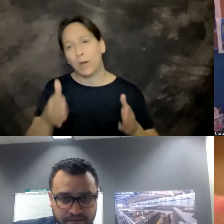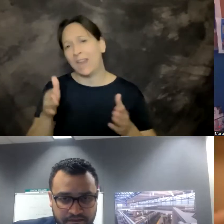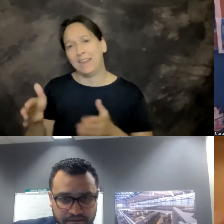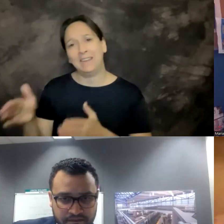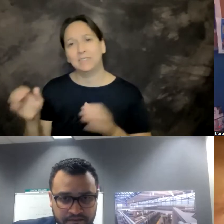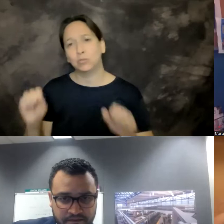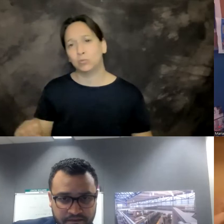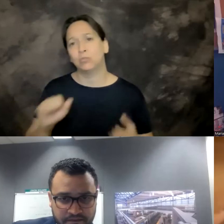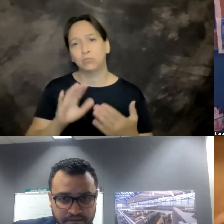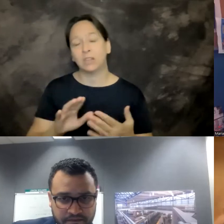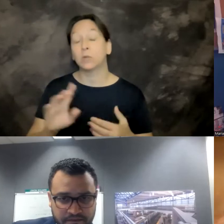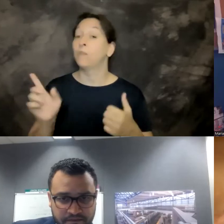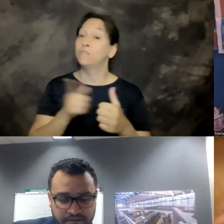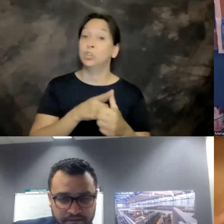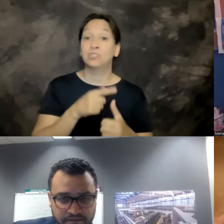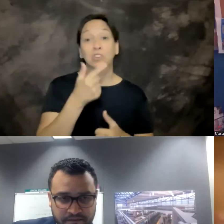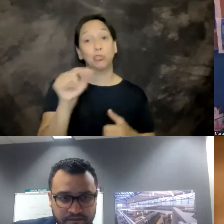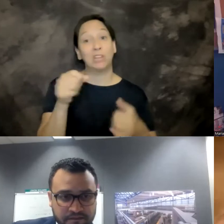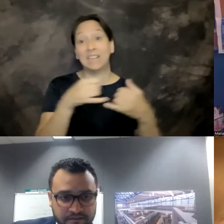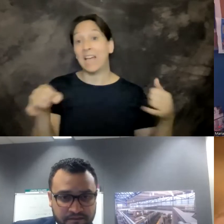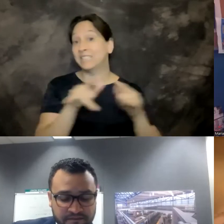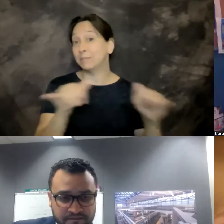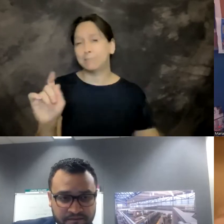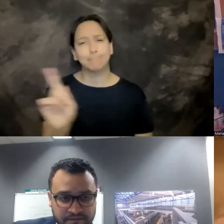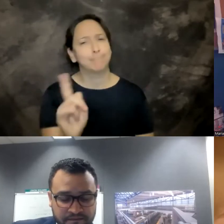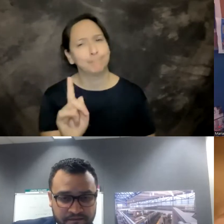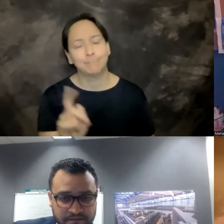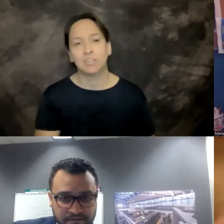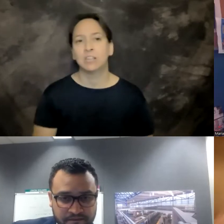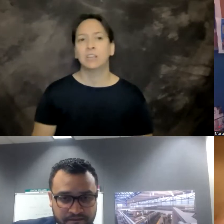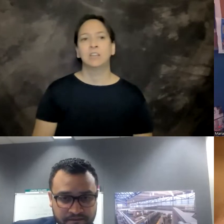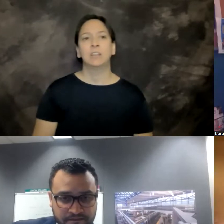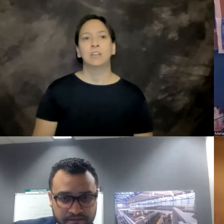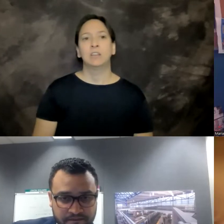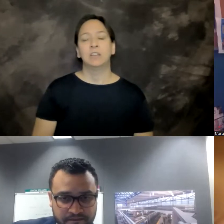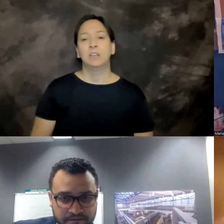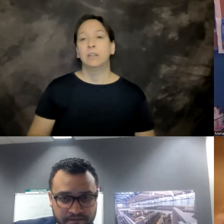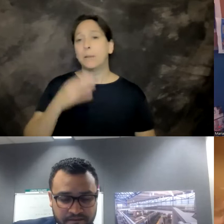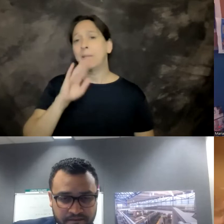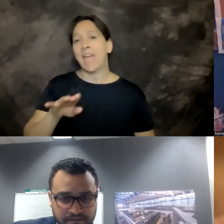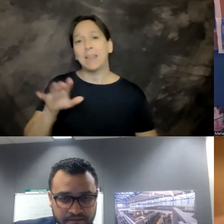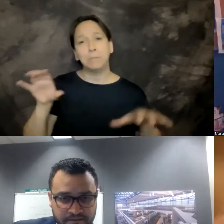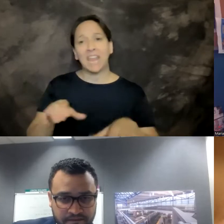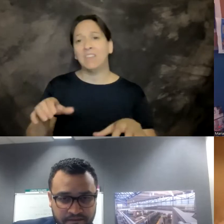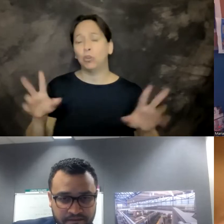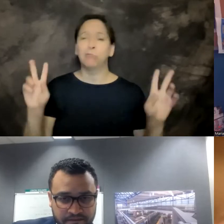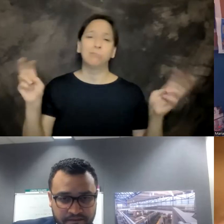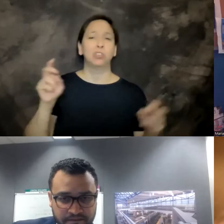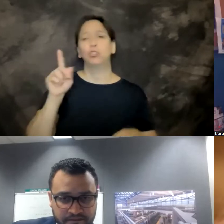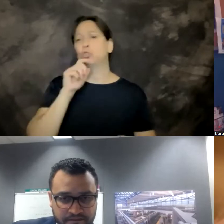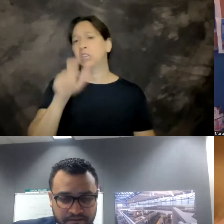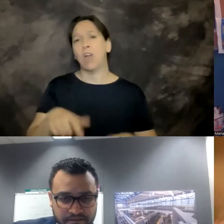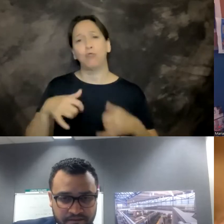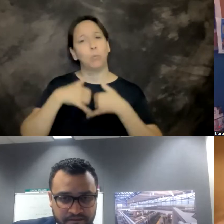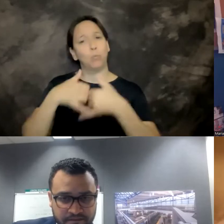number one, don't close the Green Line at the same time. People should not be rewarded for their bad behavior, that you were over a year and a